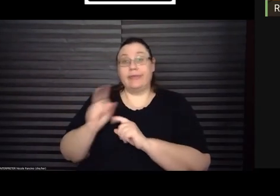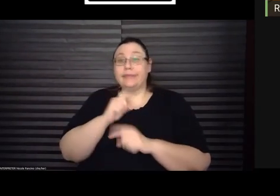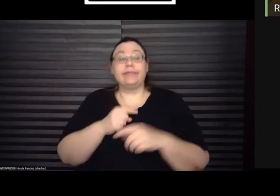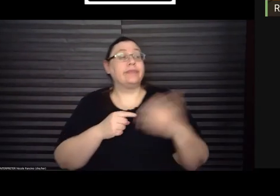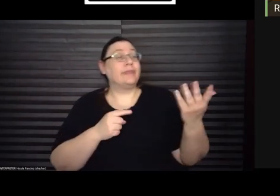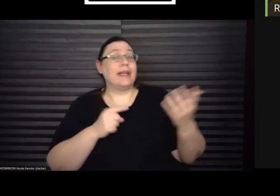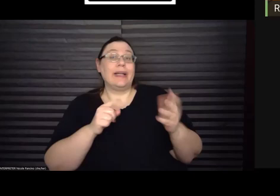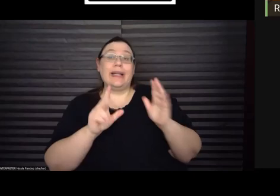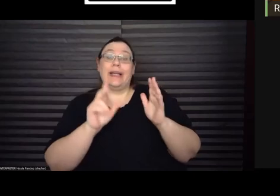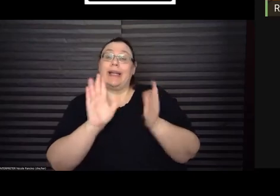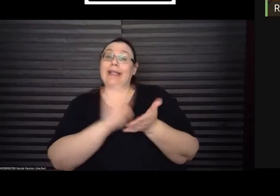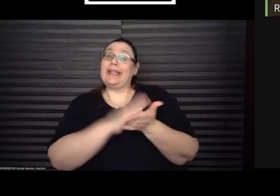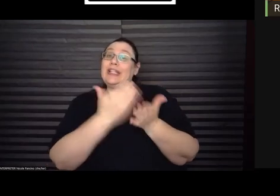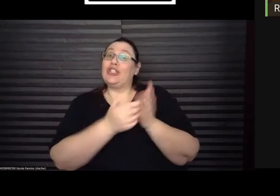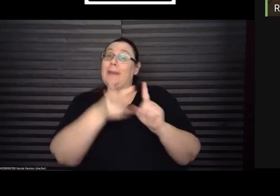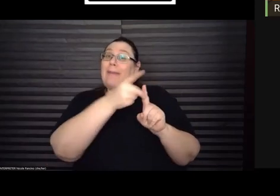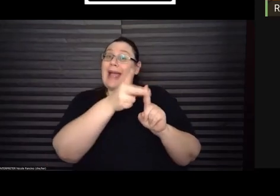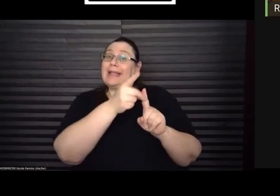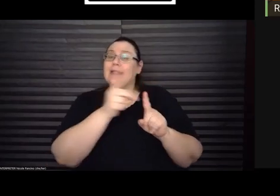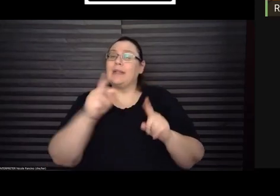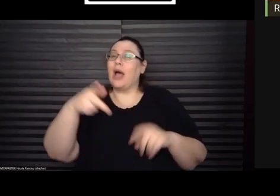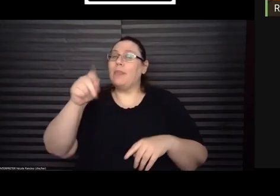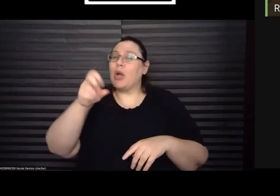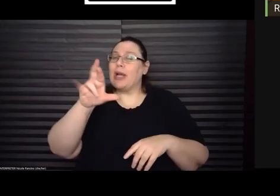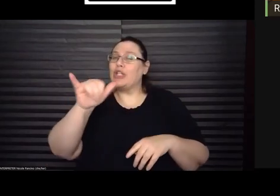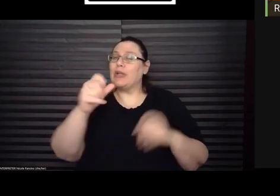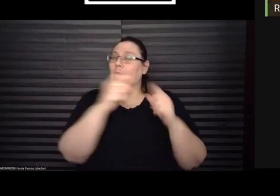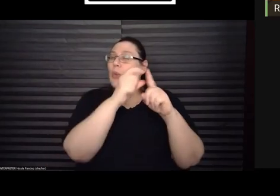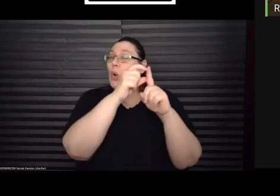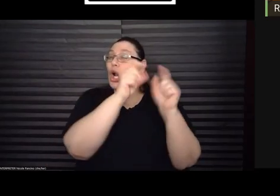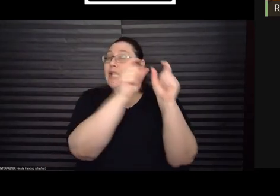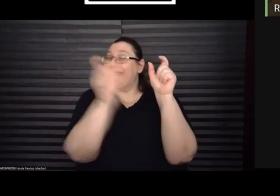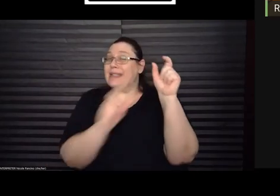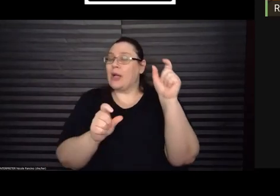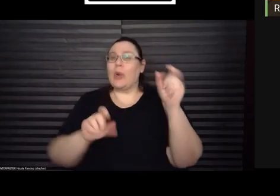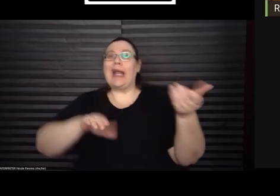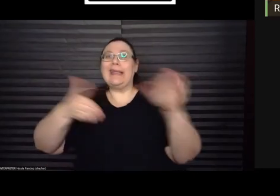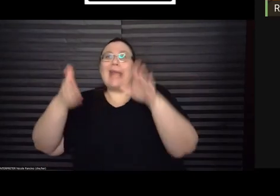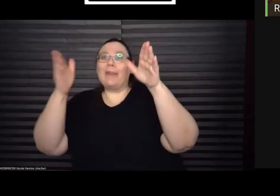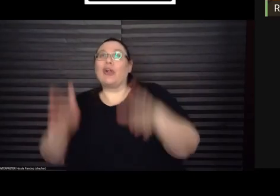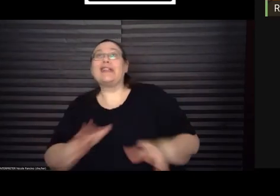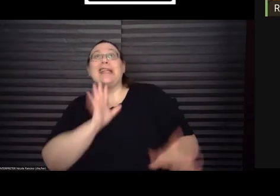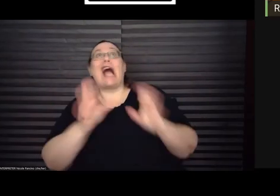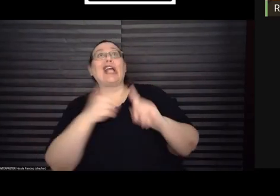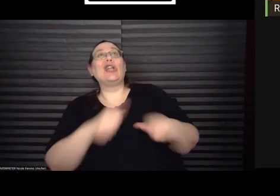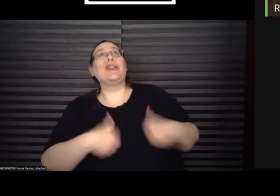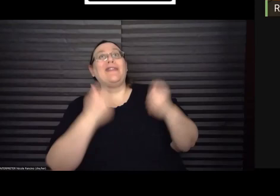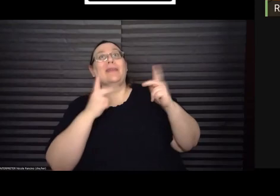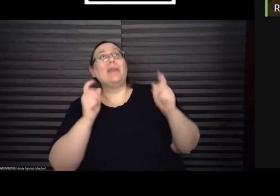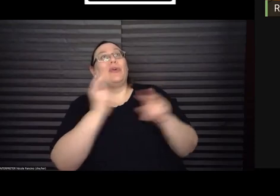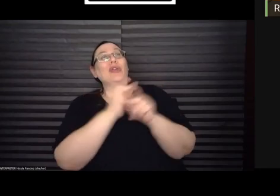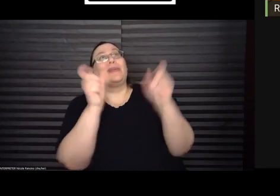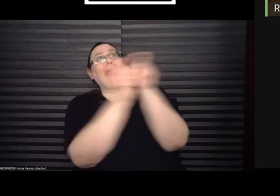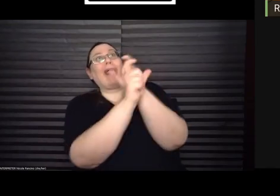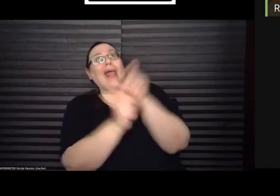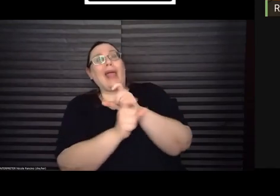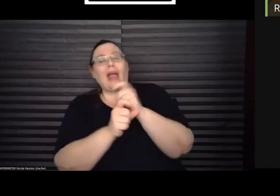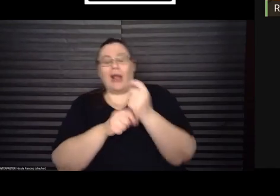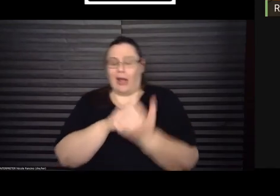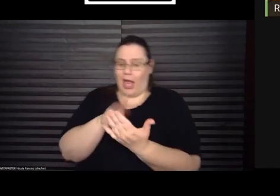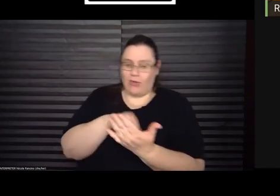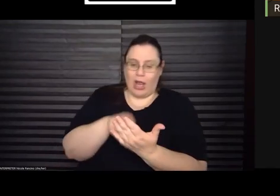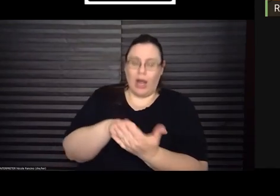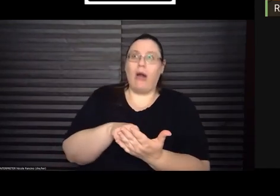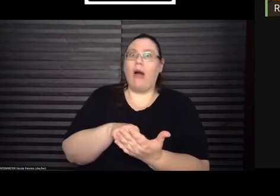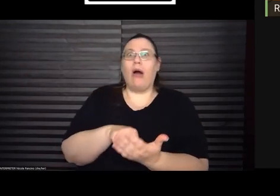said, kitchen magnets, poetry magnets, you know, with a dead person talking to the living, you know, using poetry. And I read this and I